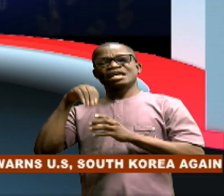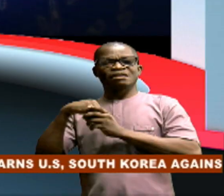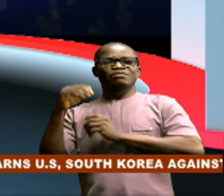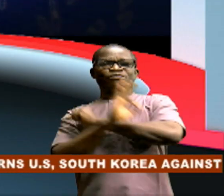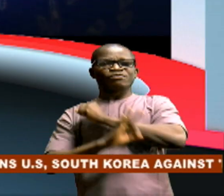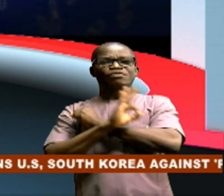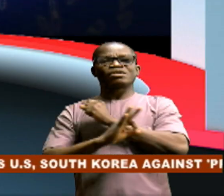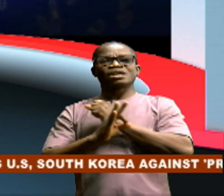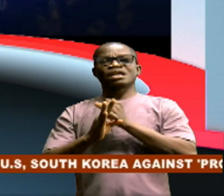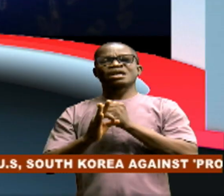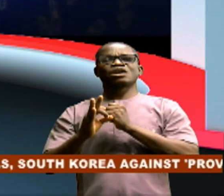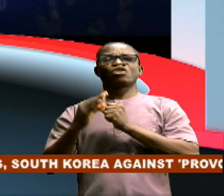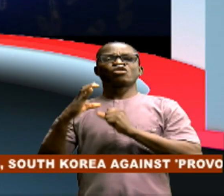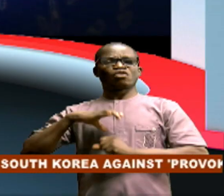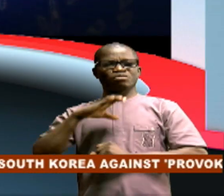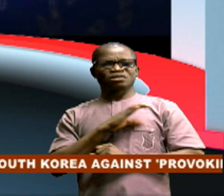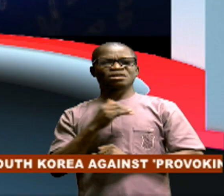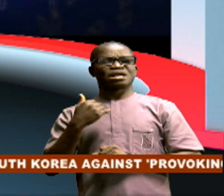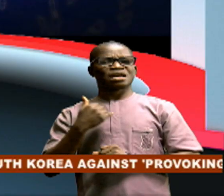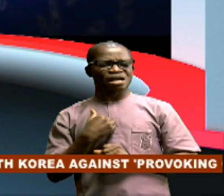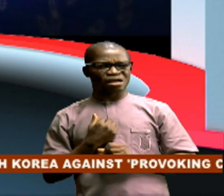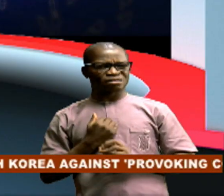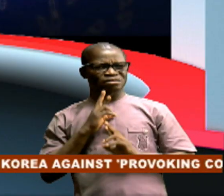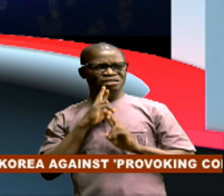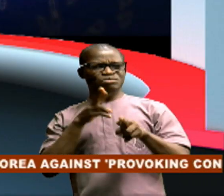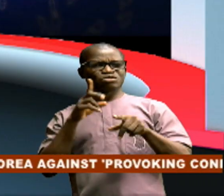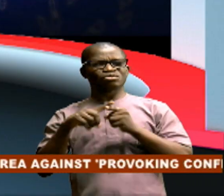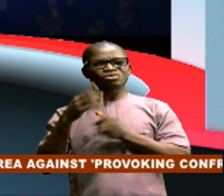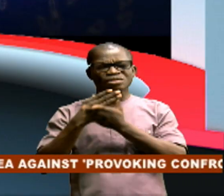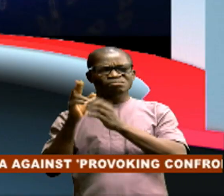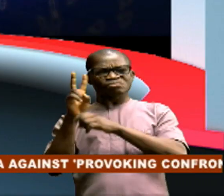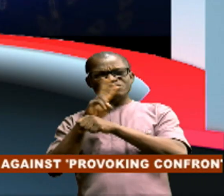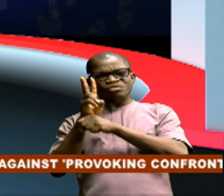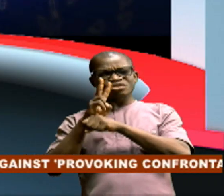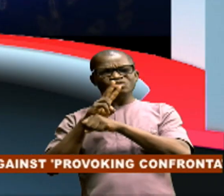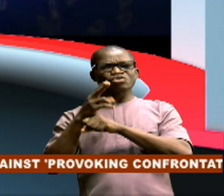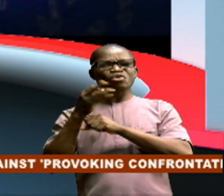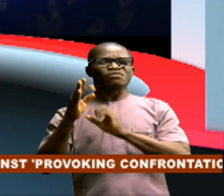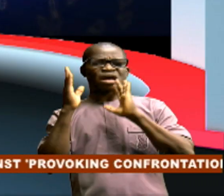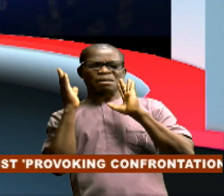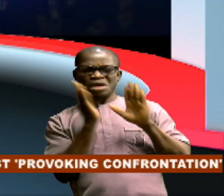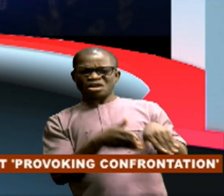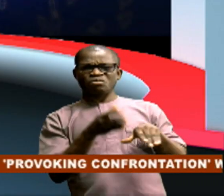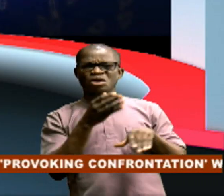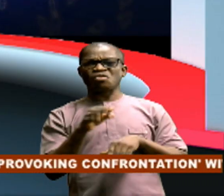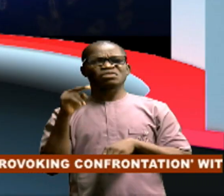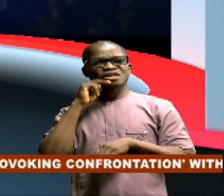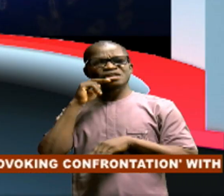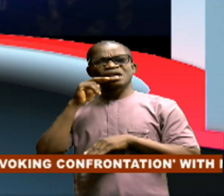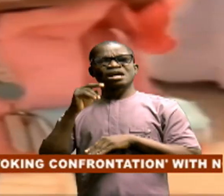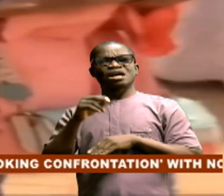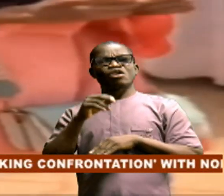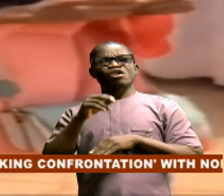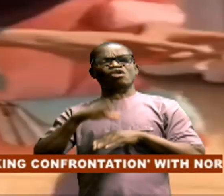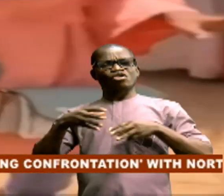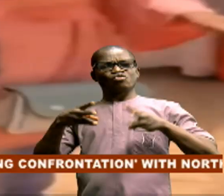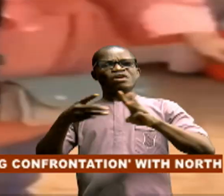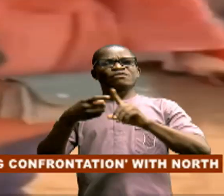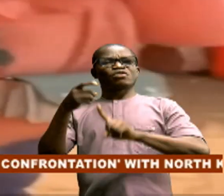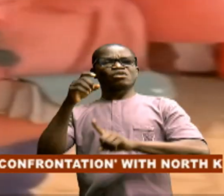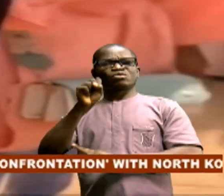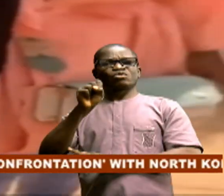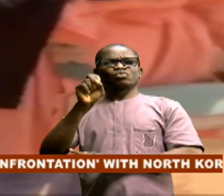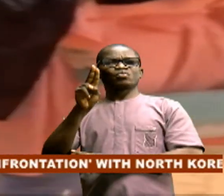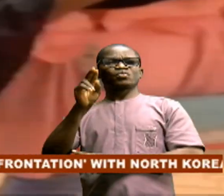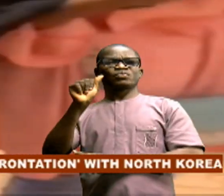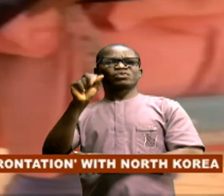have reacted to a trending video on the purported abandonment of Nigerians along Sudan-Egypt road. NEMA told NTA